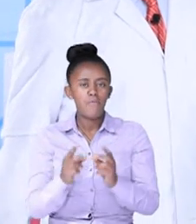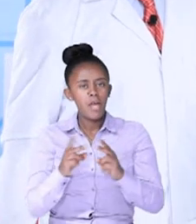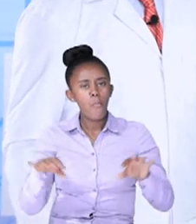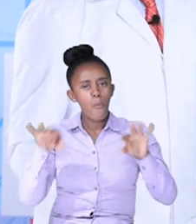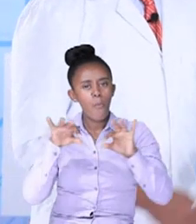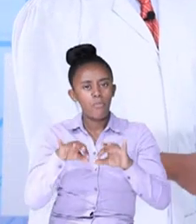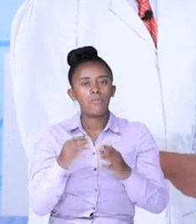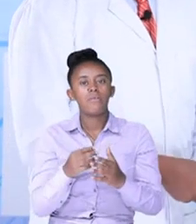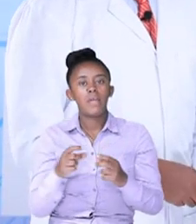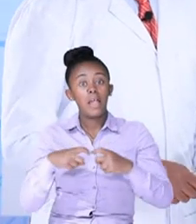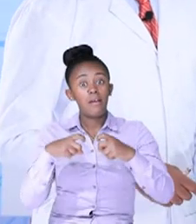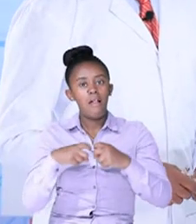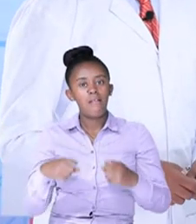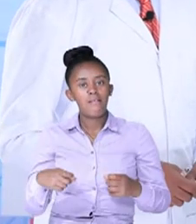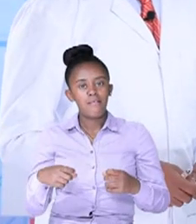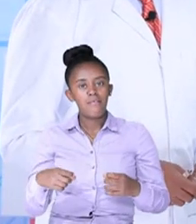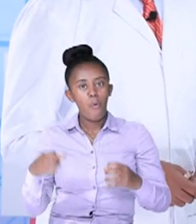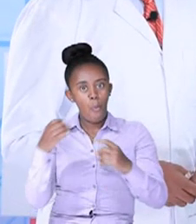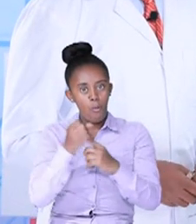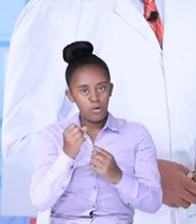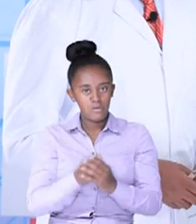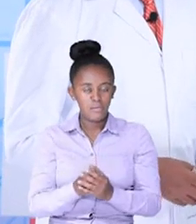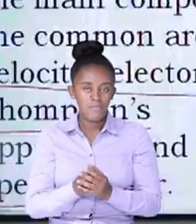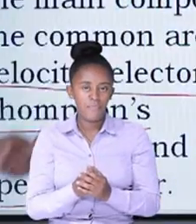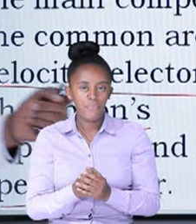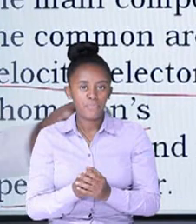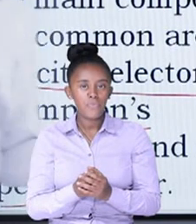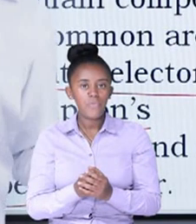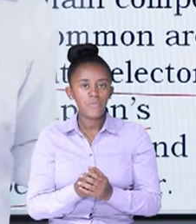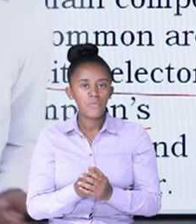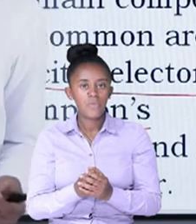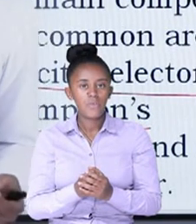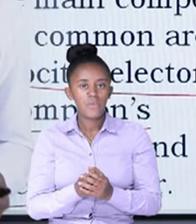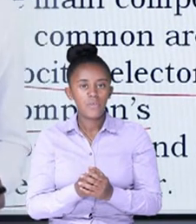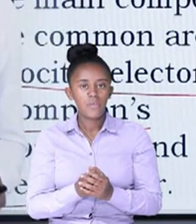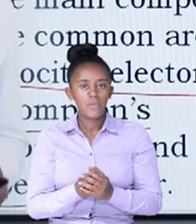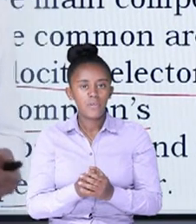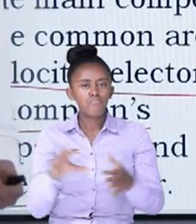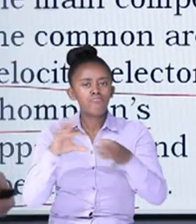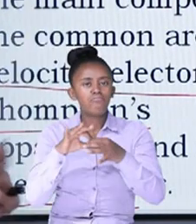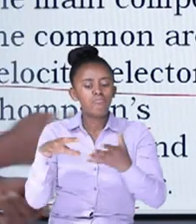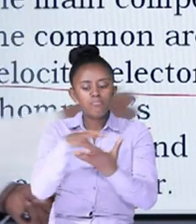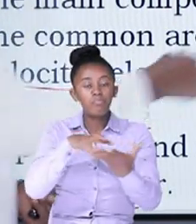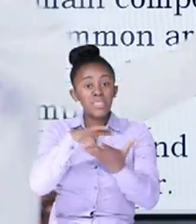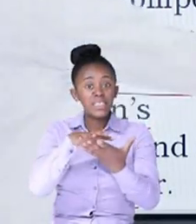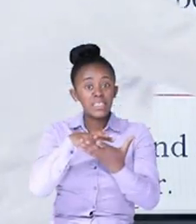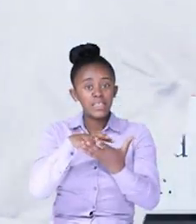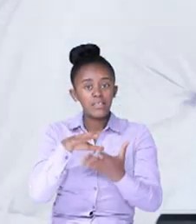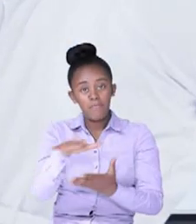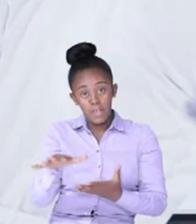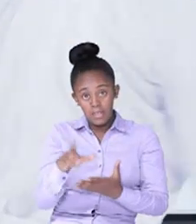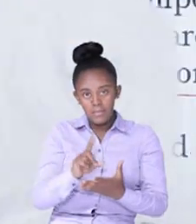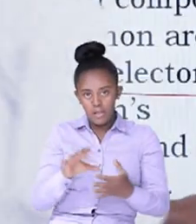electrical components. So first let's try to see what does it mean by mixed field. Mixed field means a combination